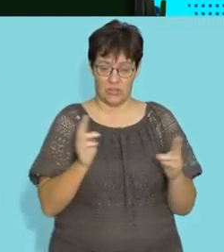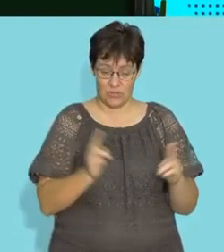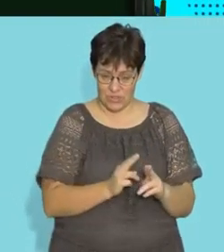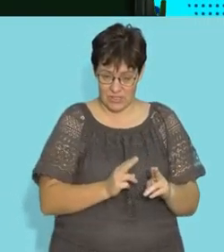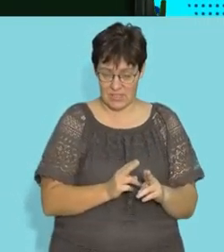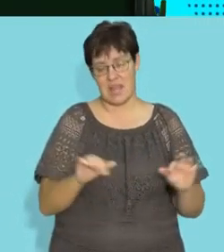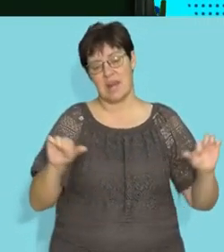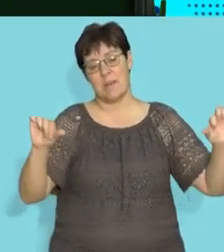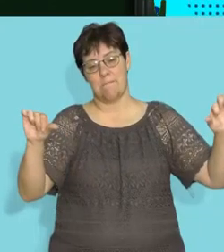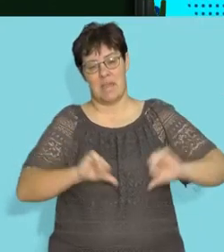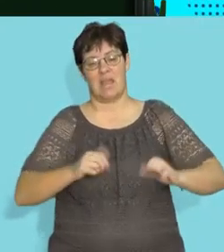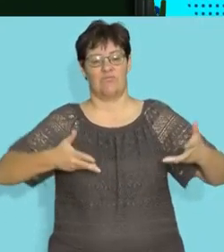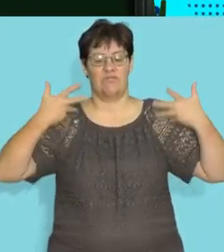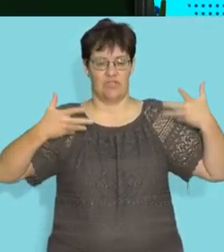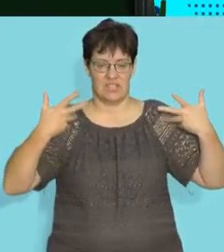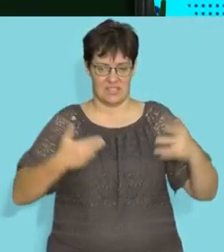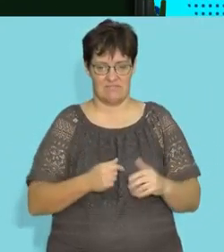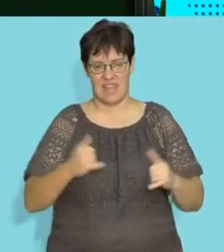form